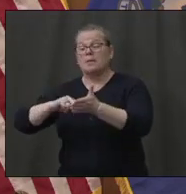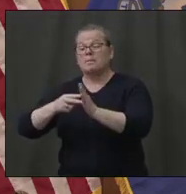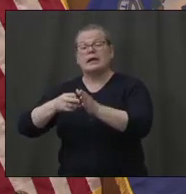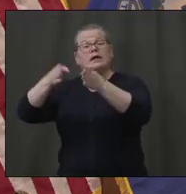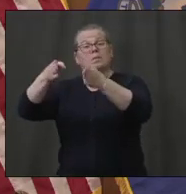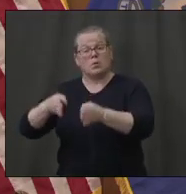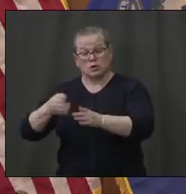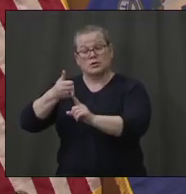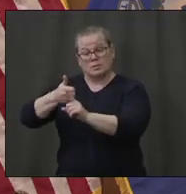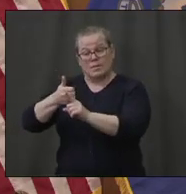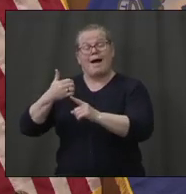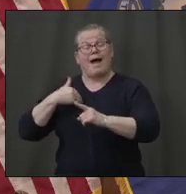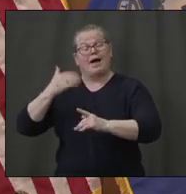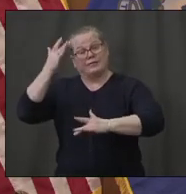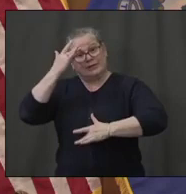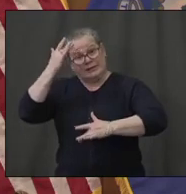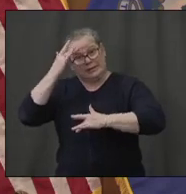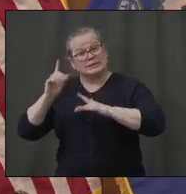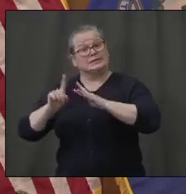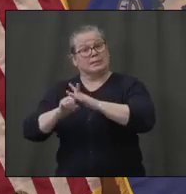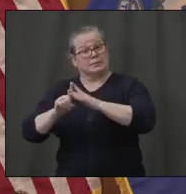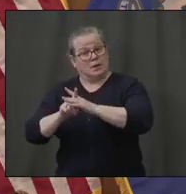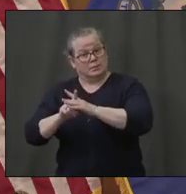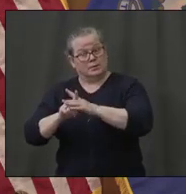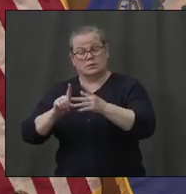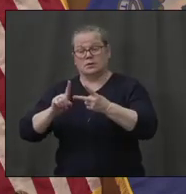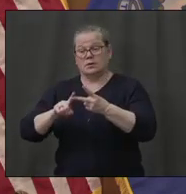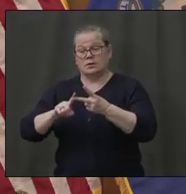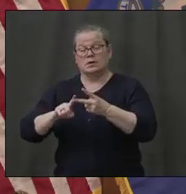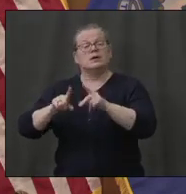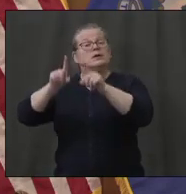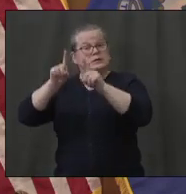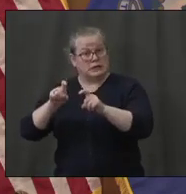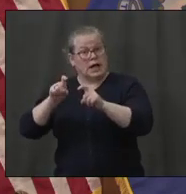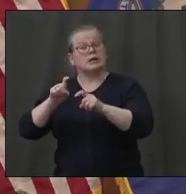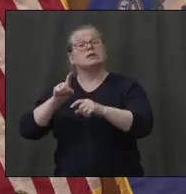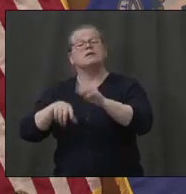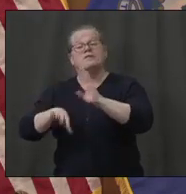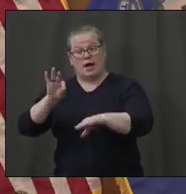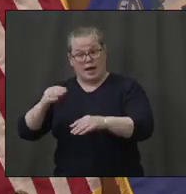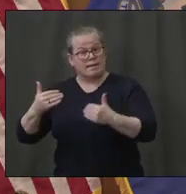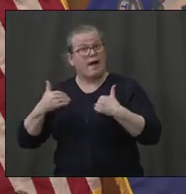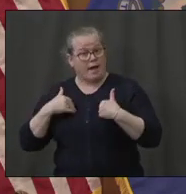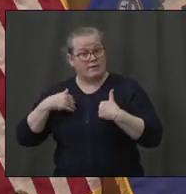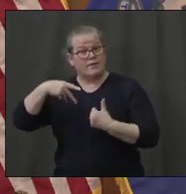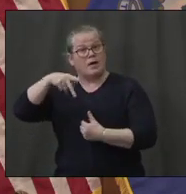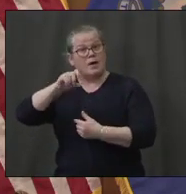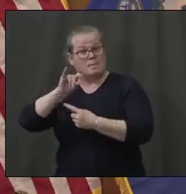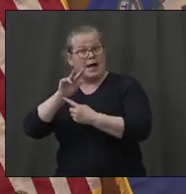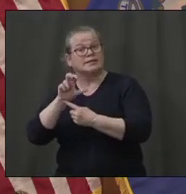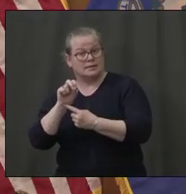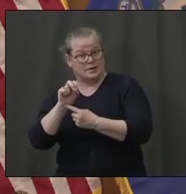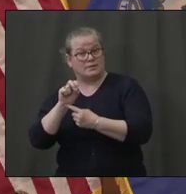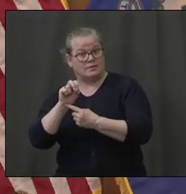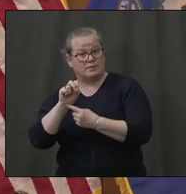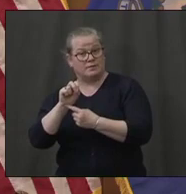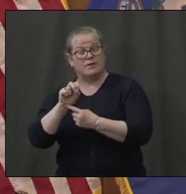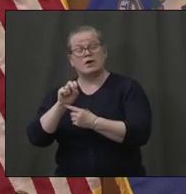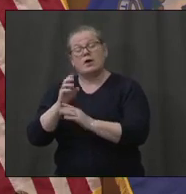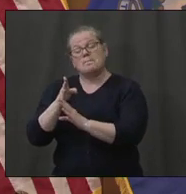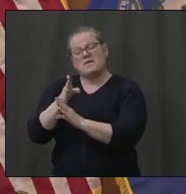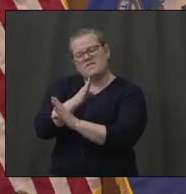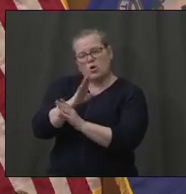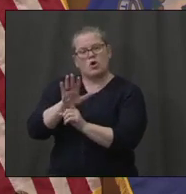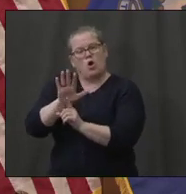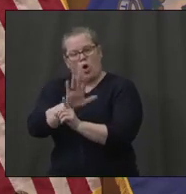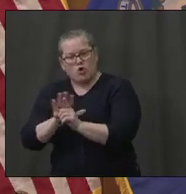of COVID-19, test positive on a COVID-19 test before or around the time of death. We do